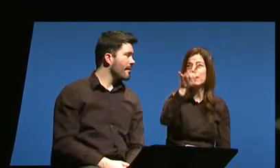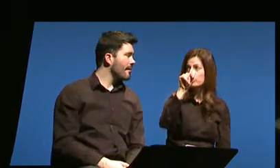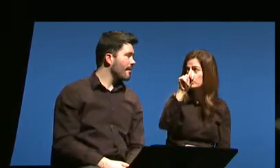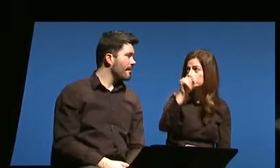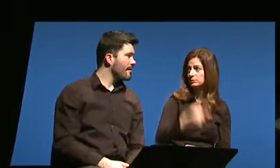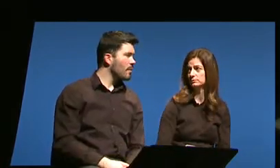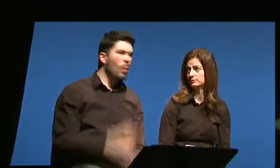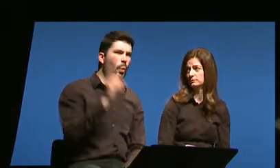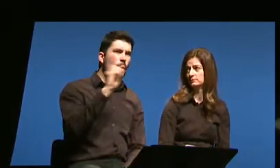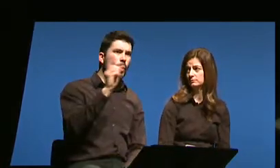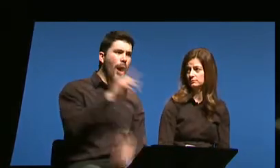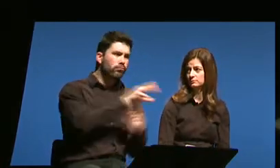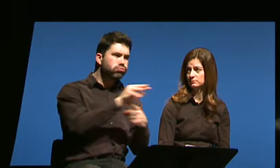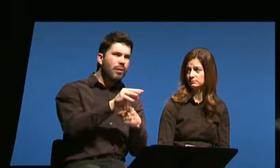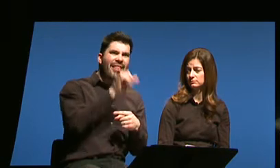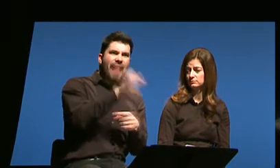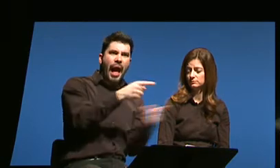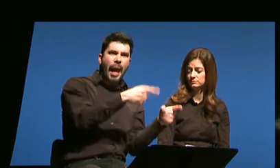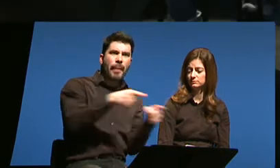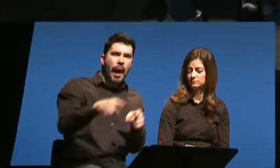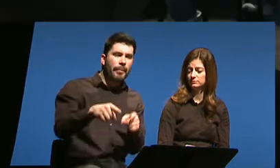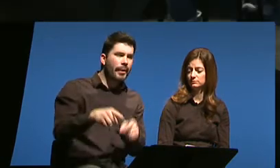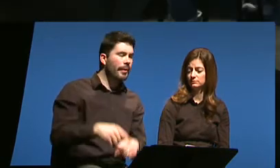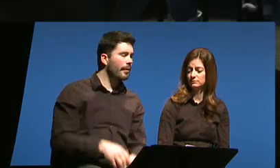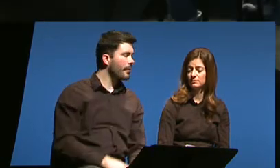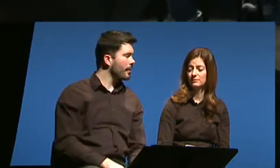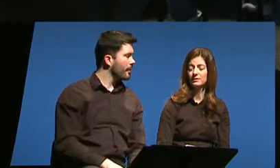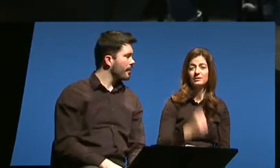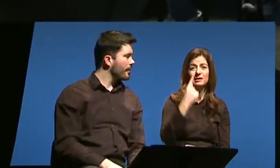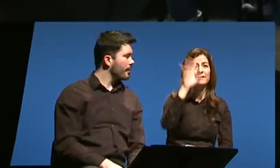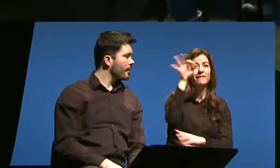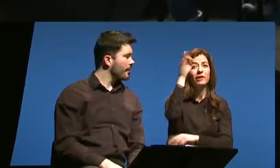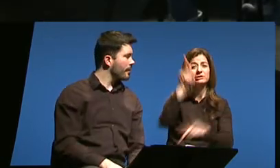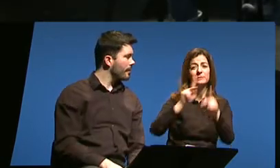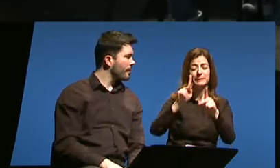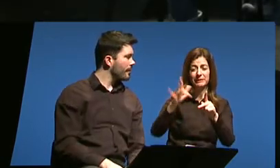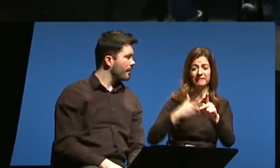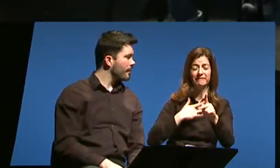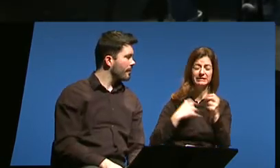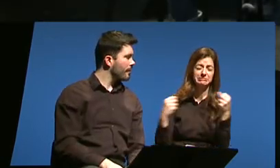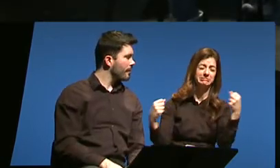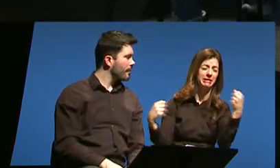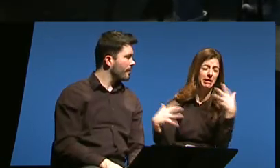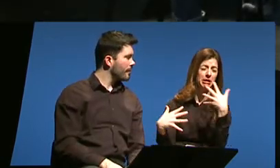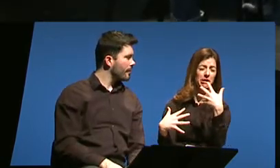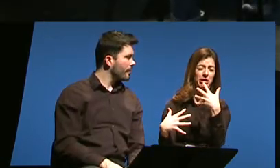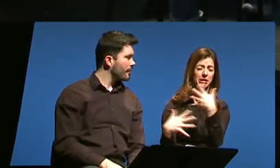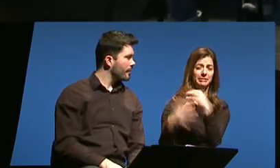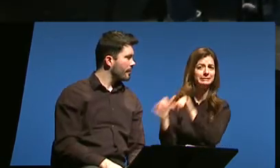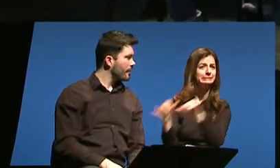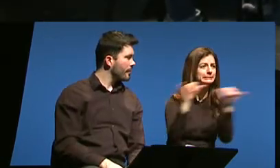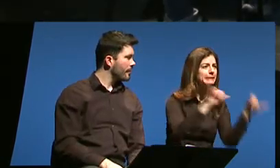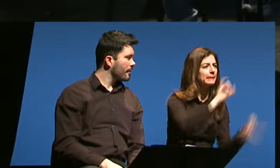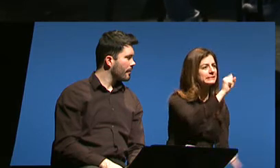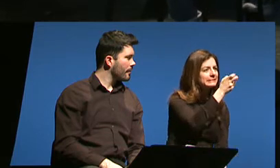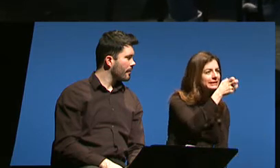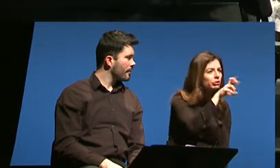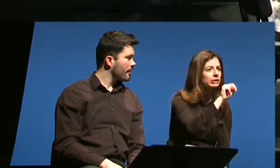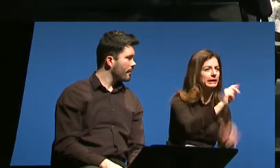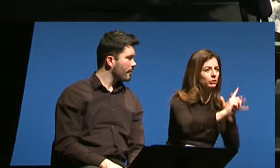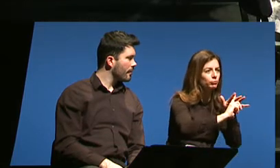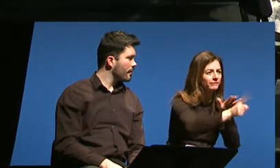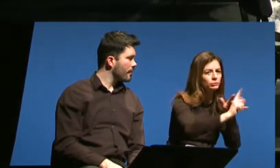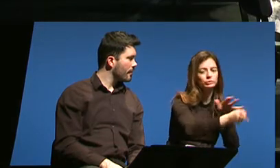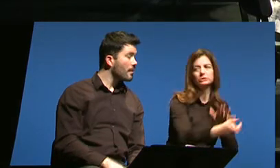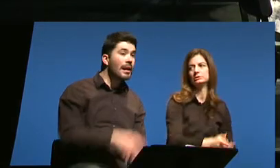on those tragedies? The terror the French feel after the Paris attacks is the same terror Syrian refugees, Nigerian refugees,